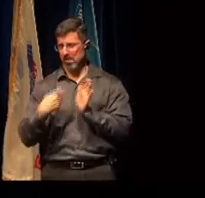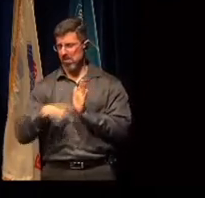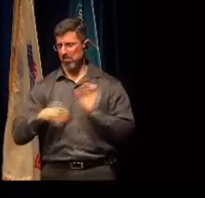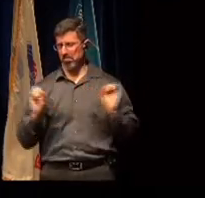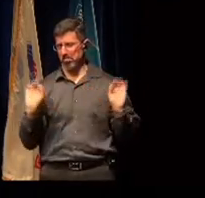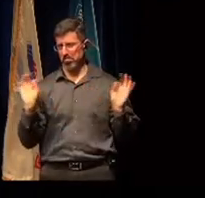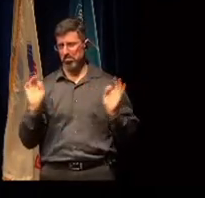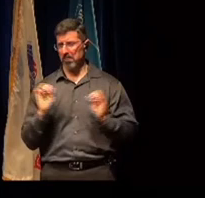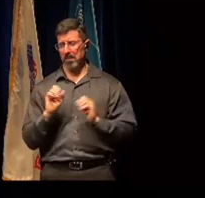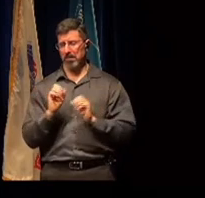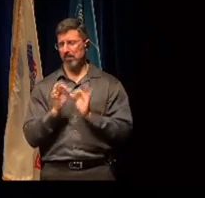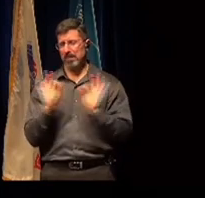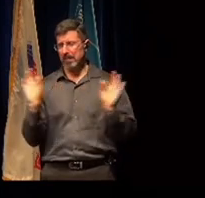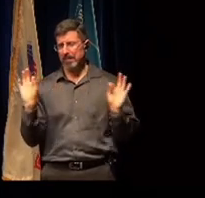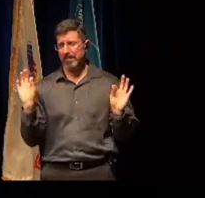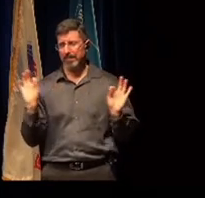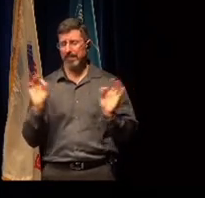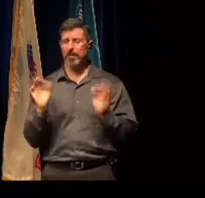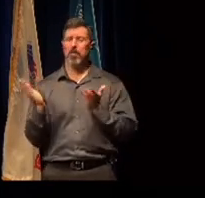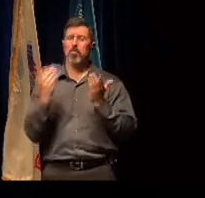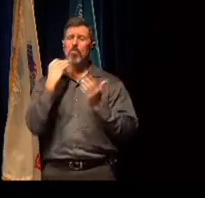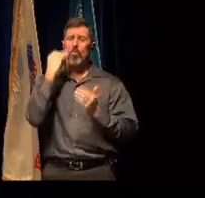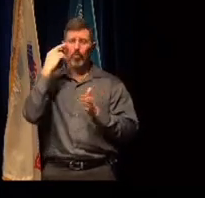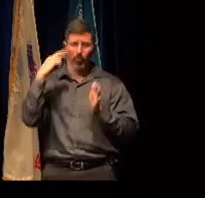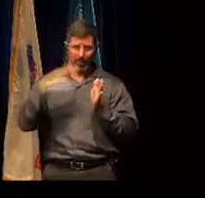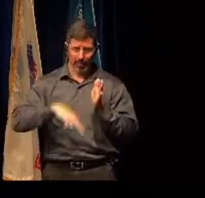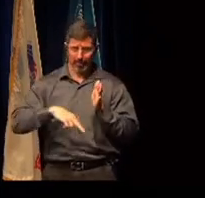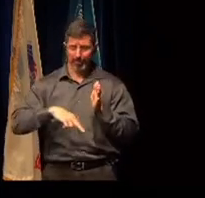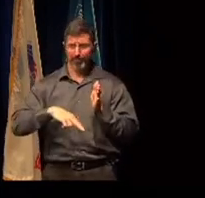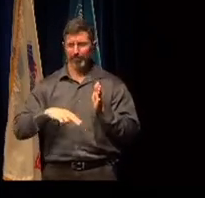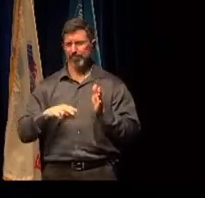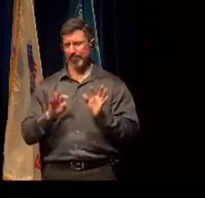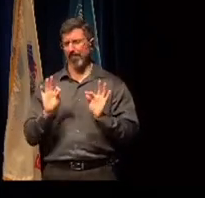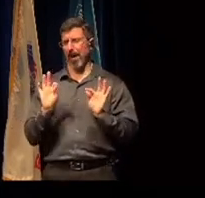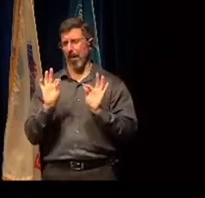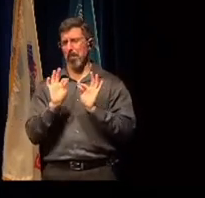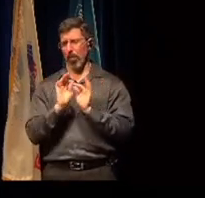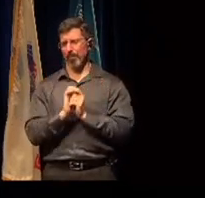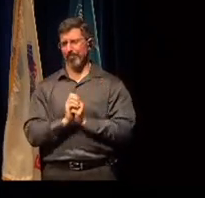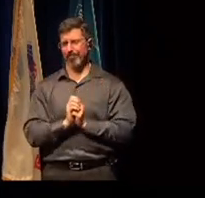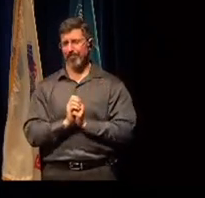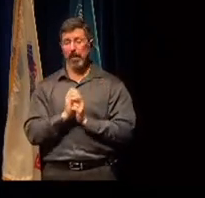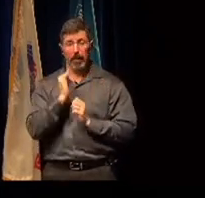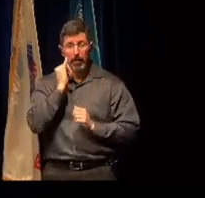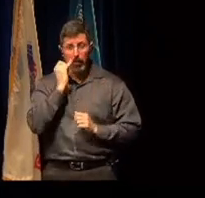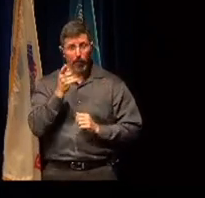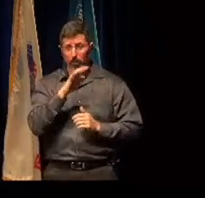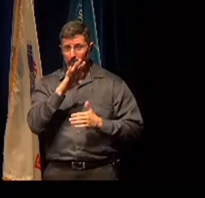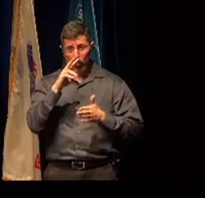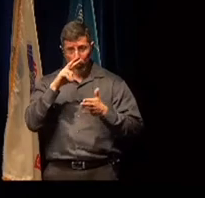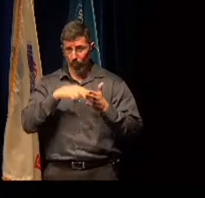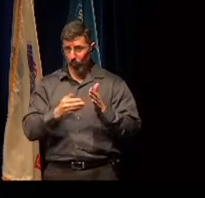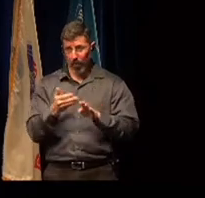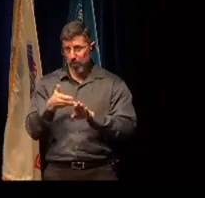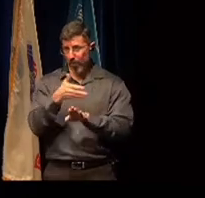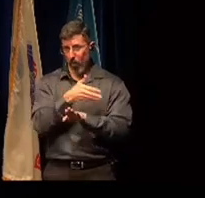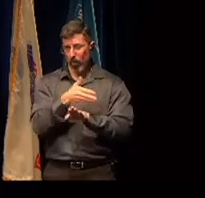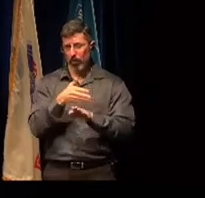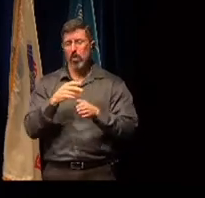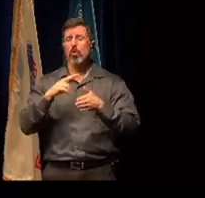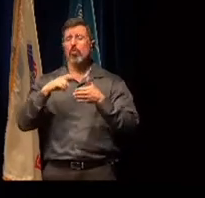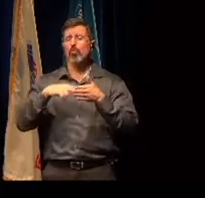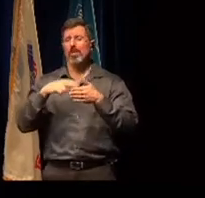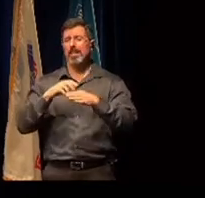this. Take it and read it. It's incredibly valuable. If you've never heard anything like this, go through it slowly. Take your time and read one